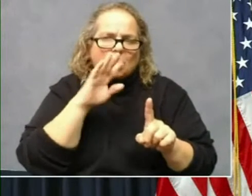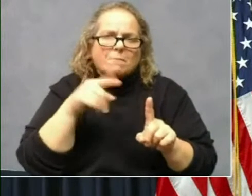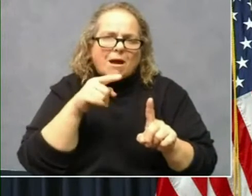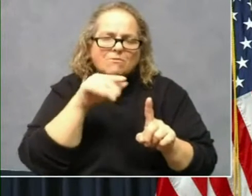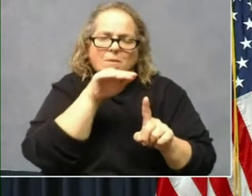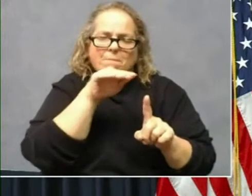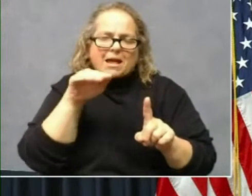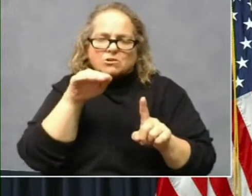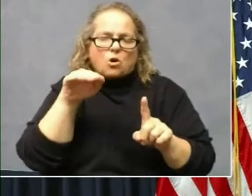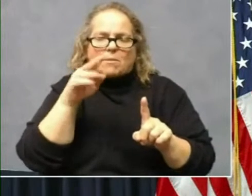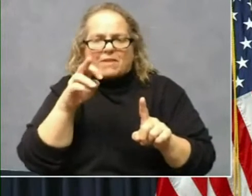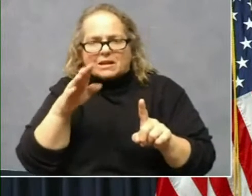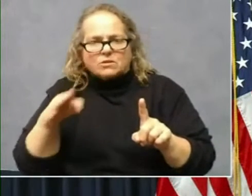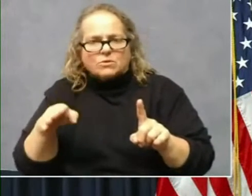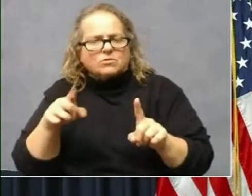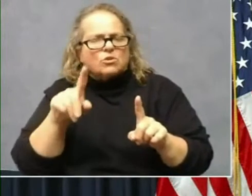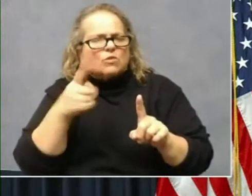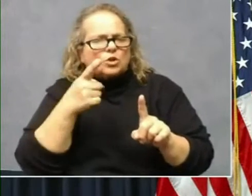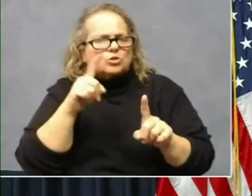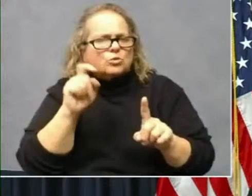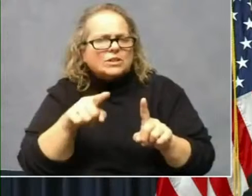can you ask the first part again, please?